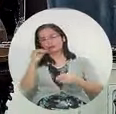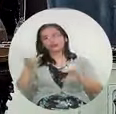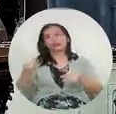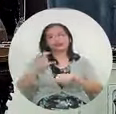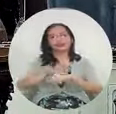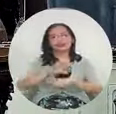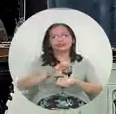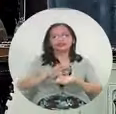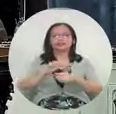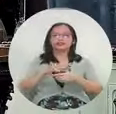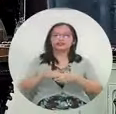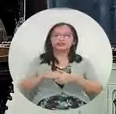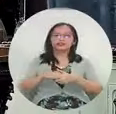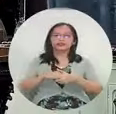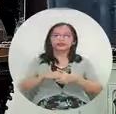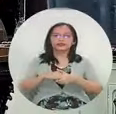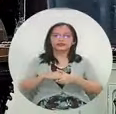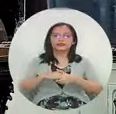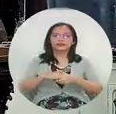Diri nana.